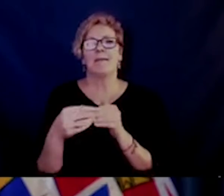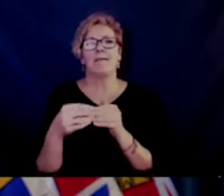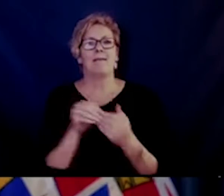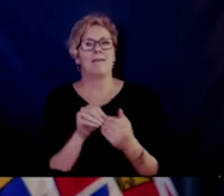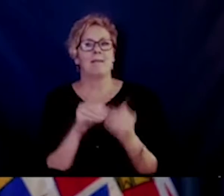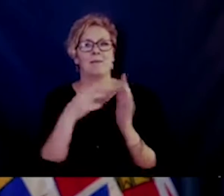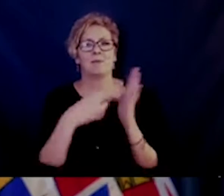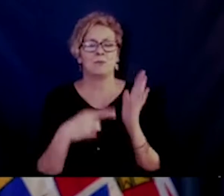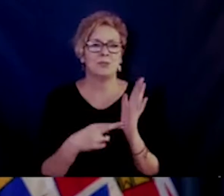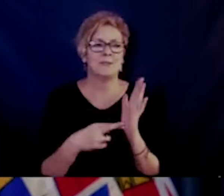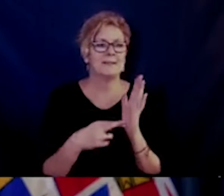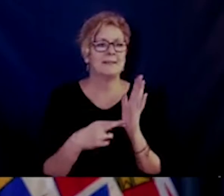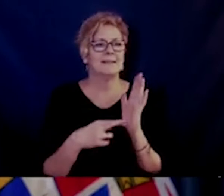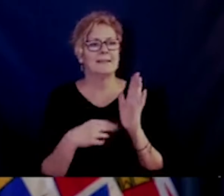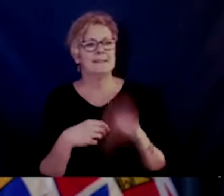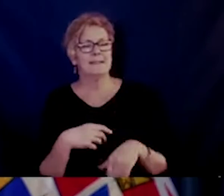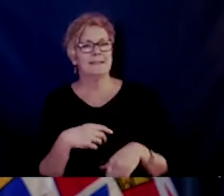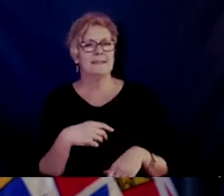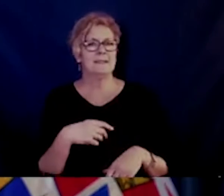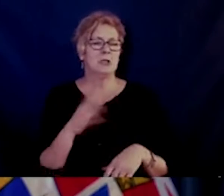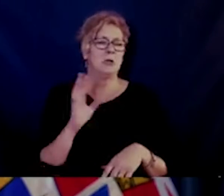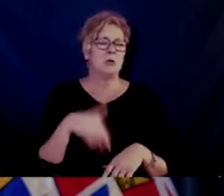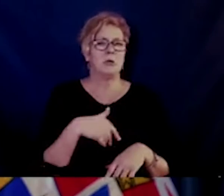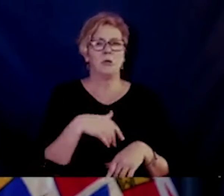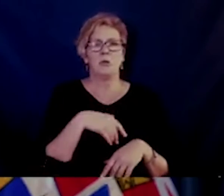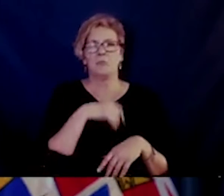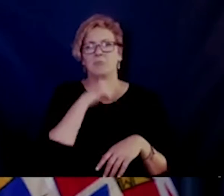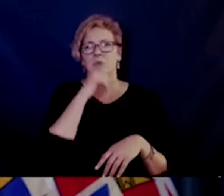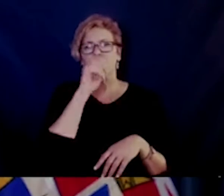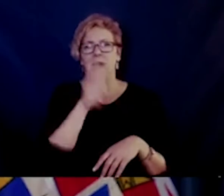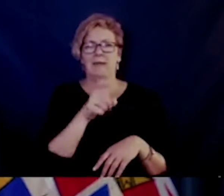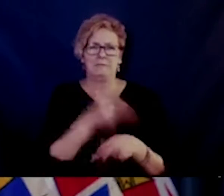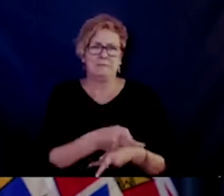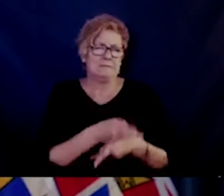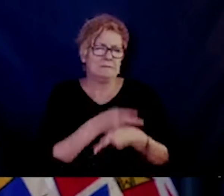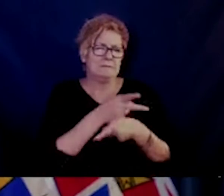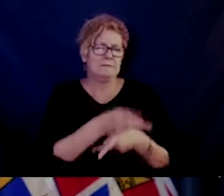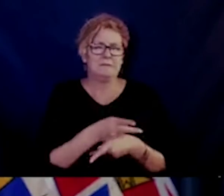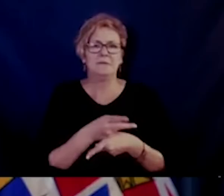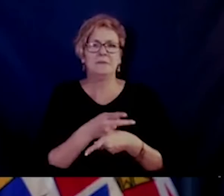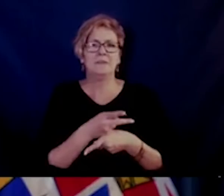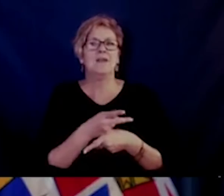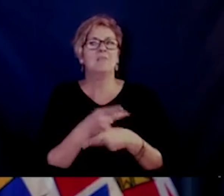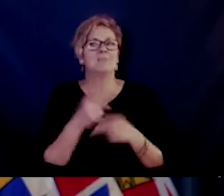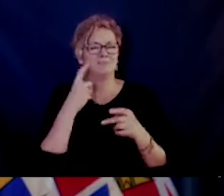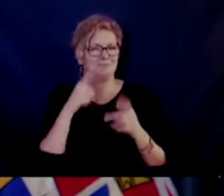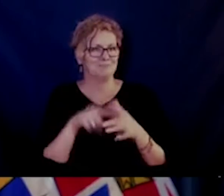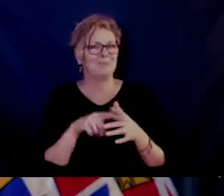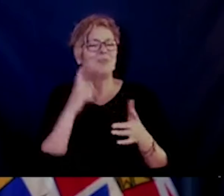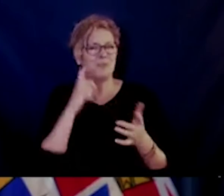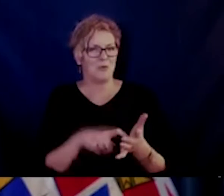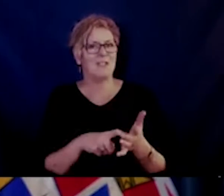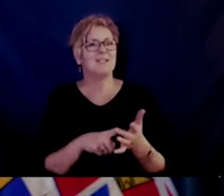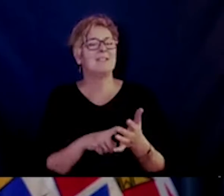your plan, make sure that you have the right number of people for this physical space that's available. Do it outdoors as much as